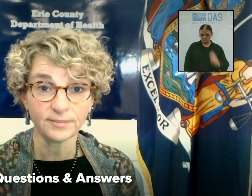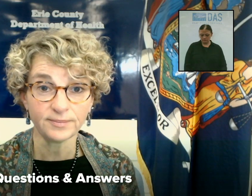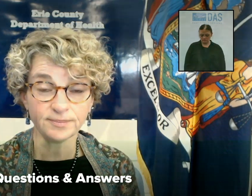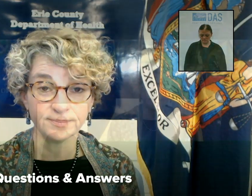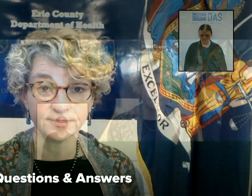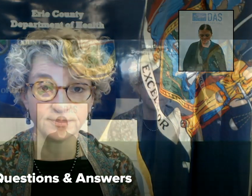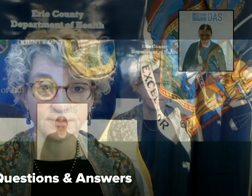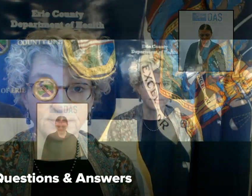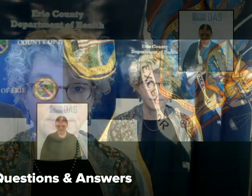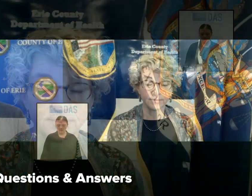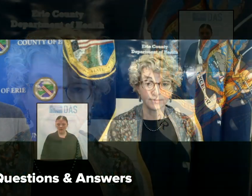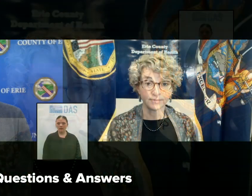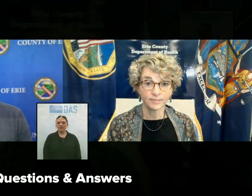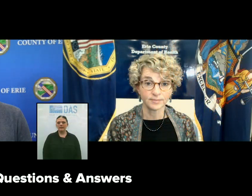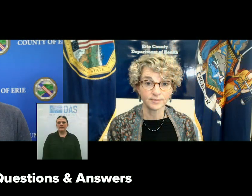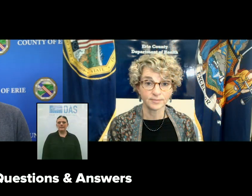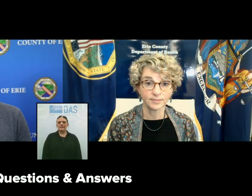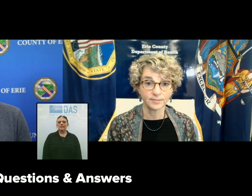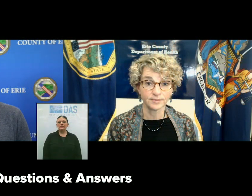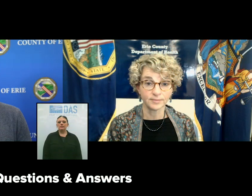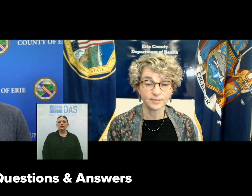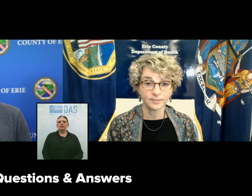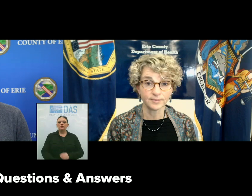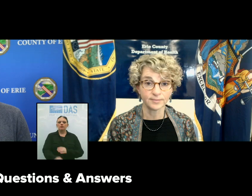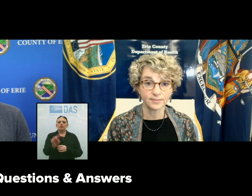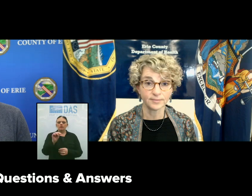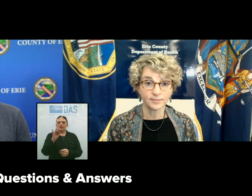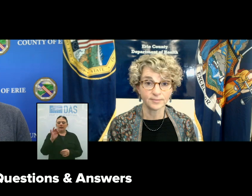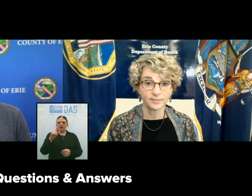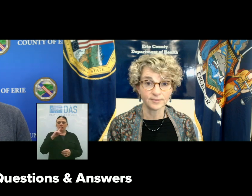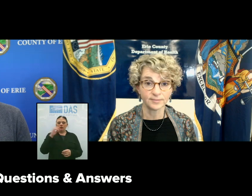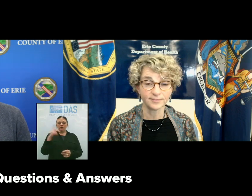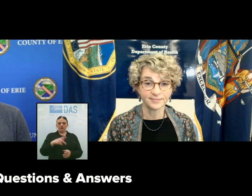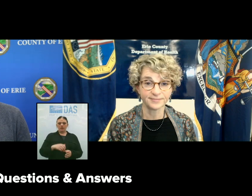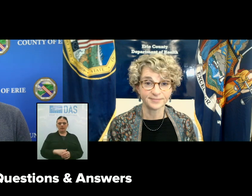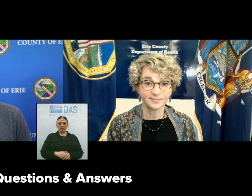Thank you. Michael Mroziak, are you back on?